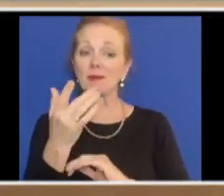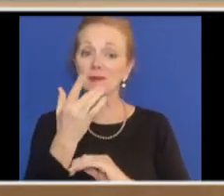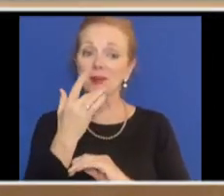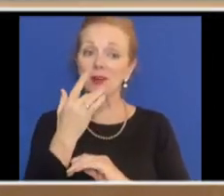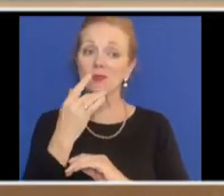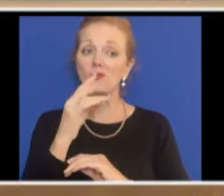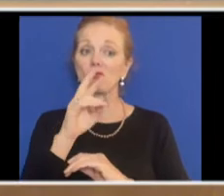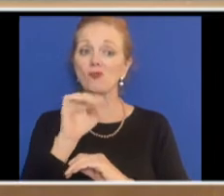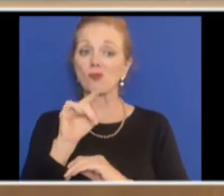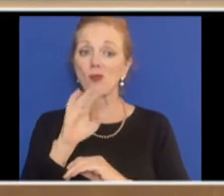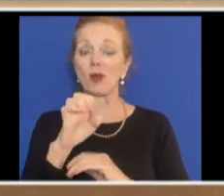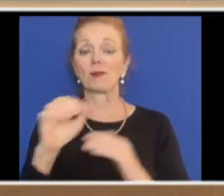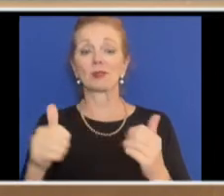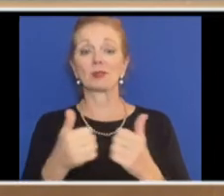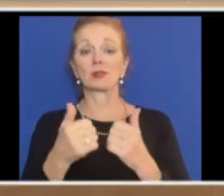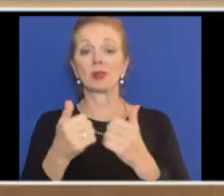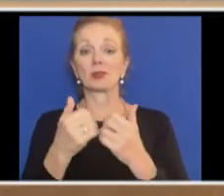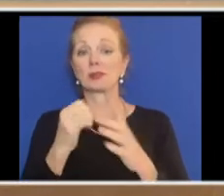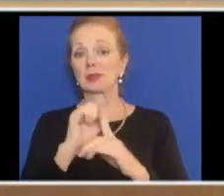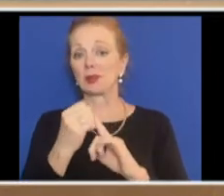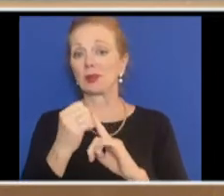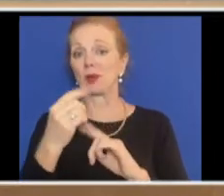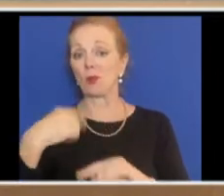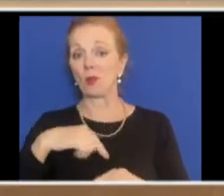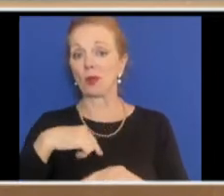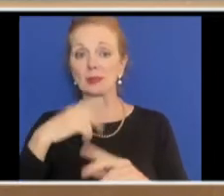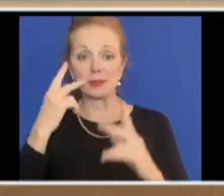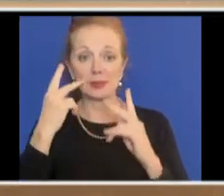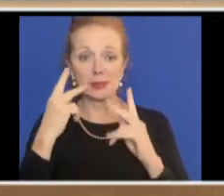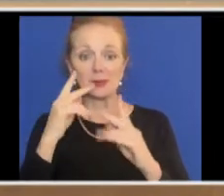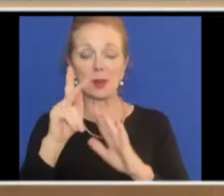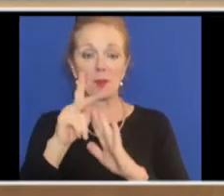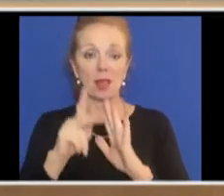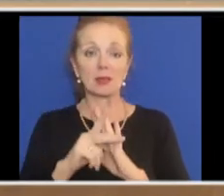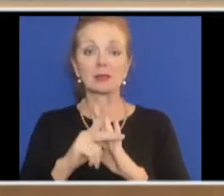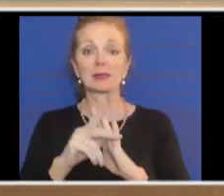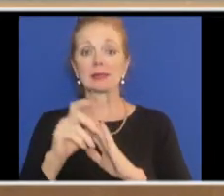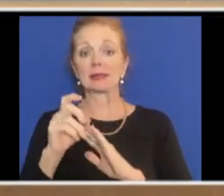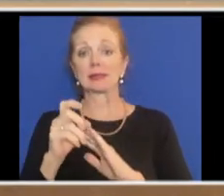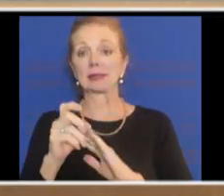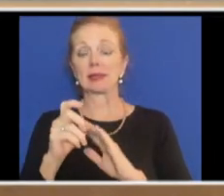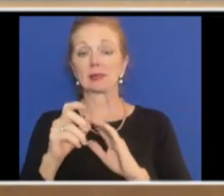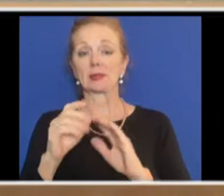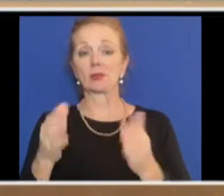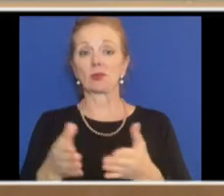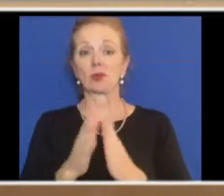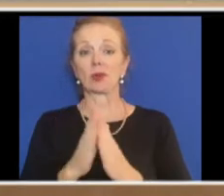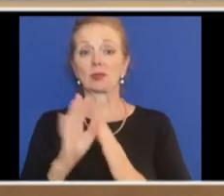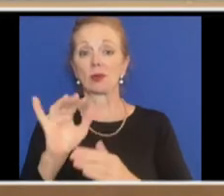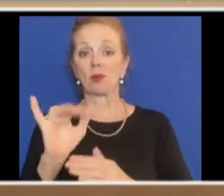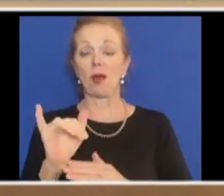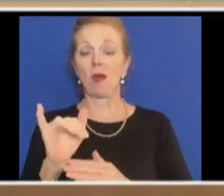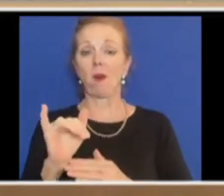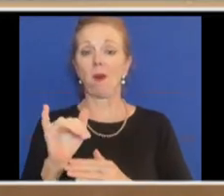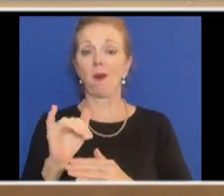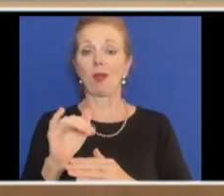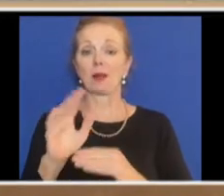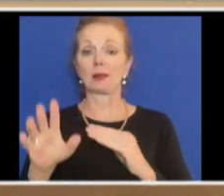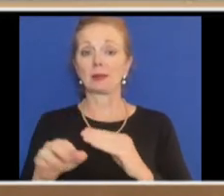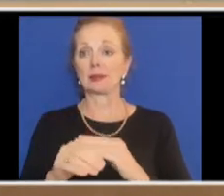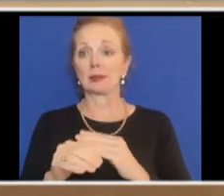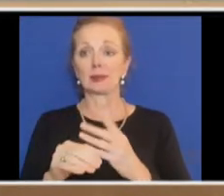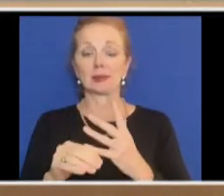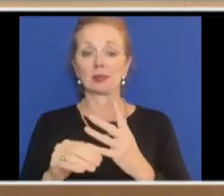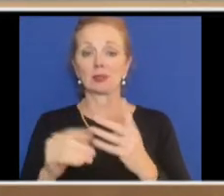for some of these challenging petitions where we see that policy is X request is why we see additional you know